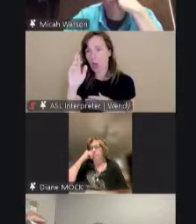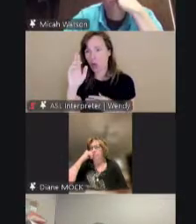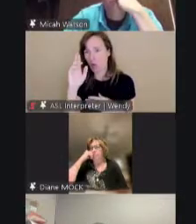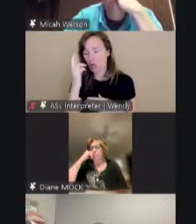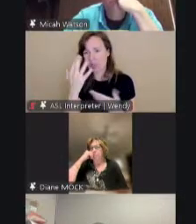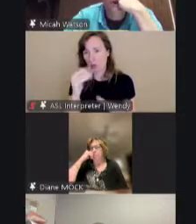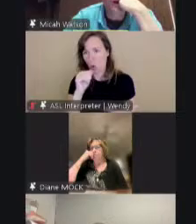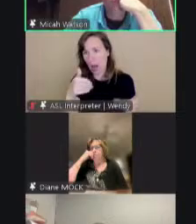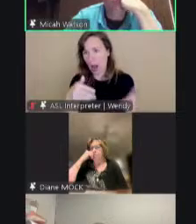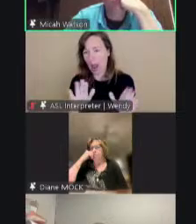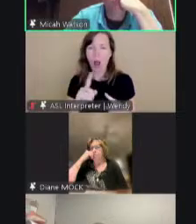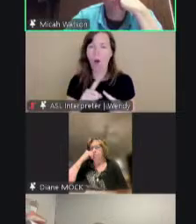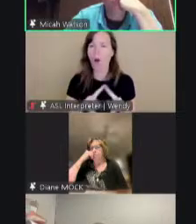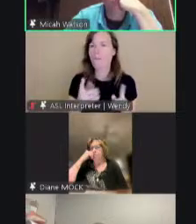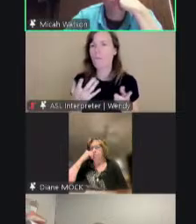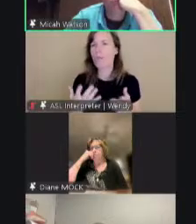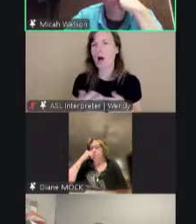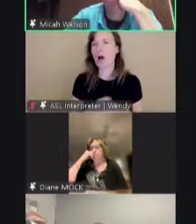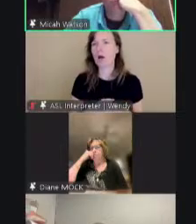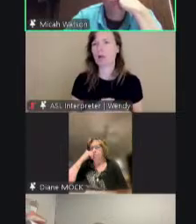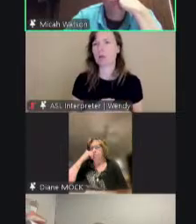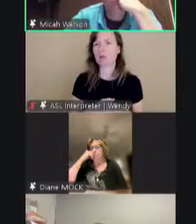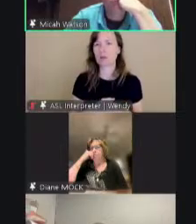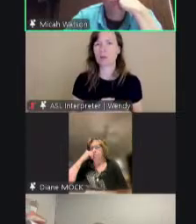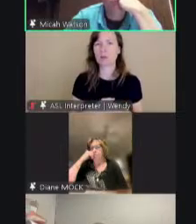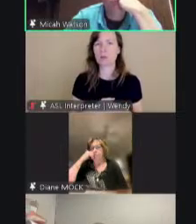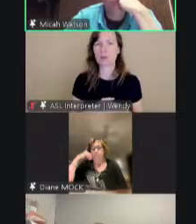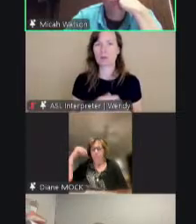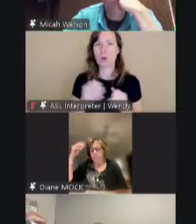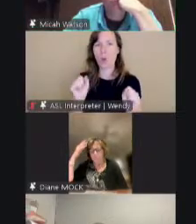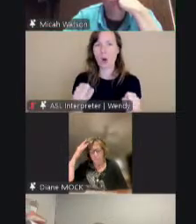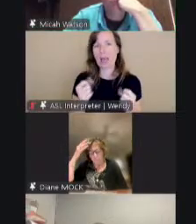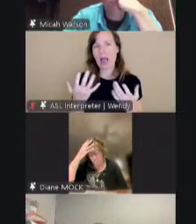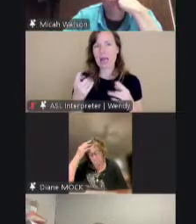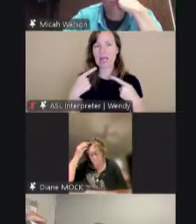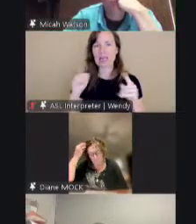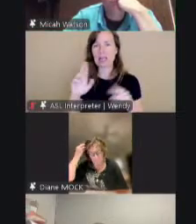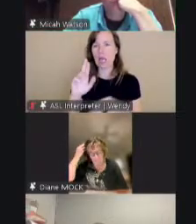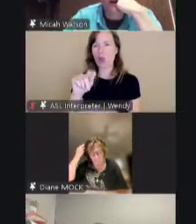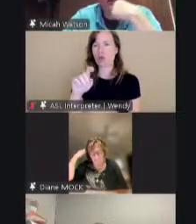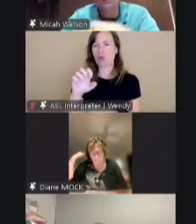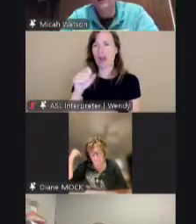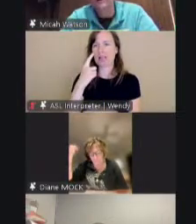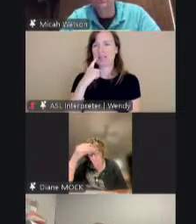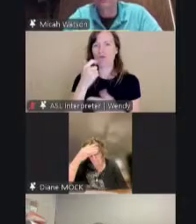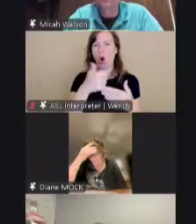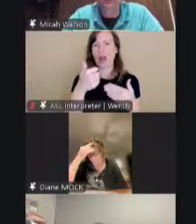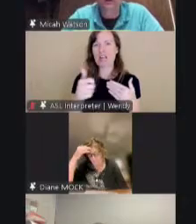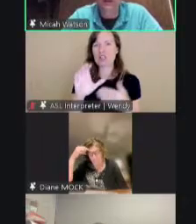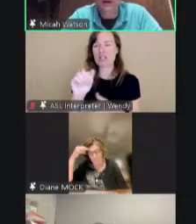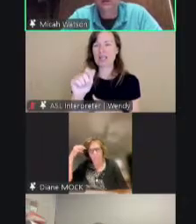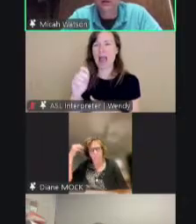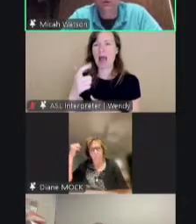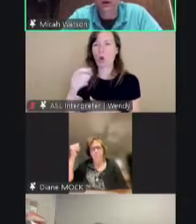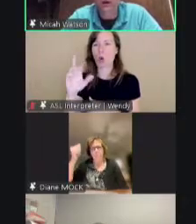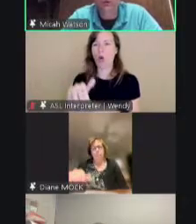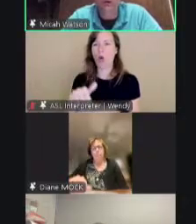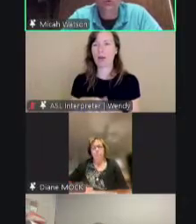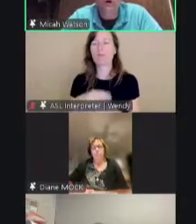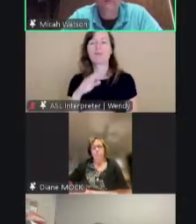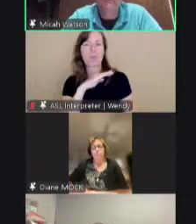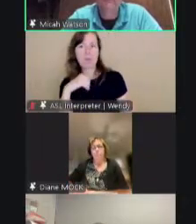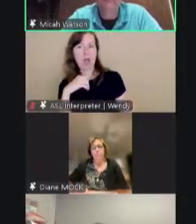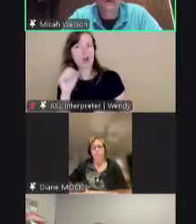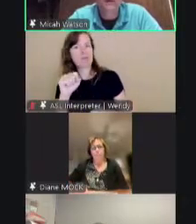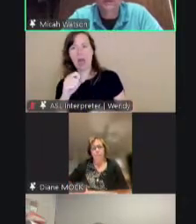my guess is not, since we just declare the rates for each category. Yeah, we're absolutely allowed to set the rate anywhere